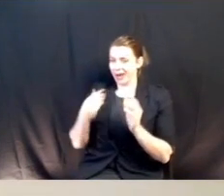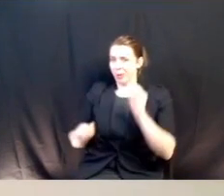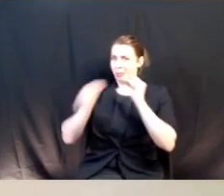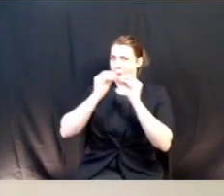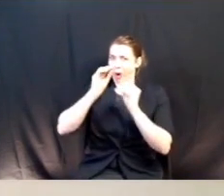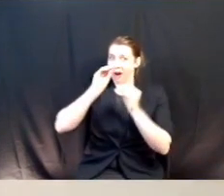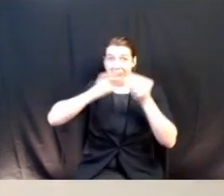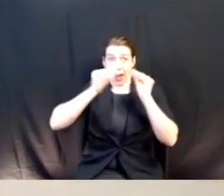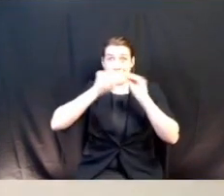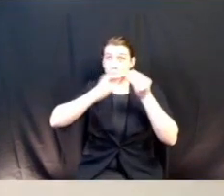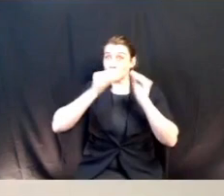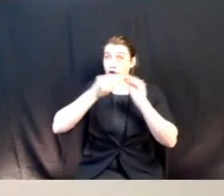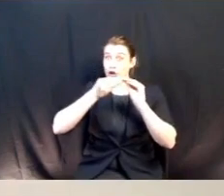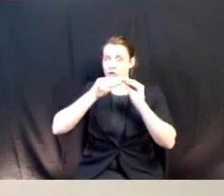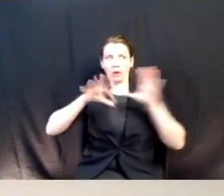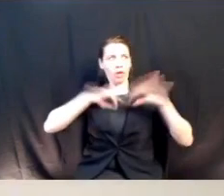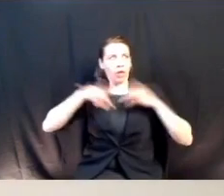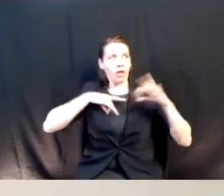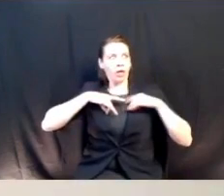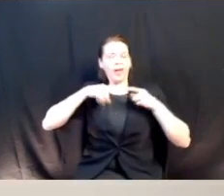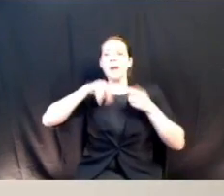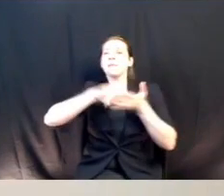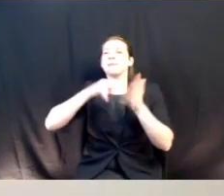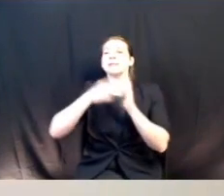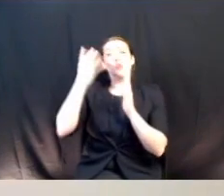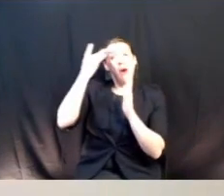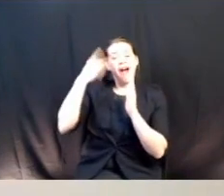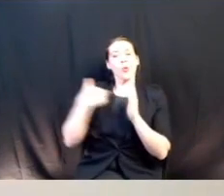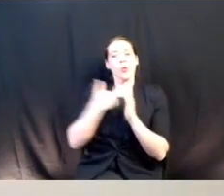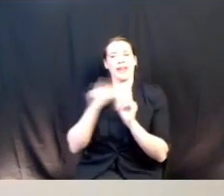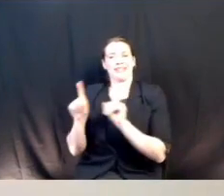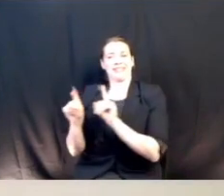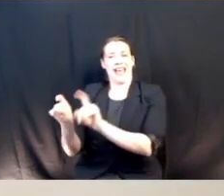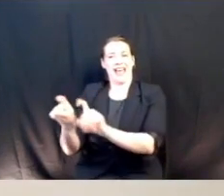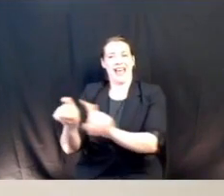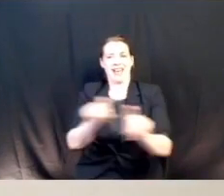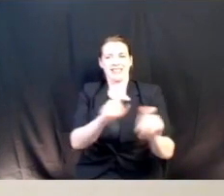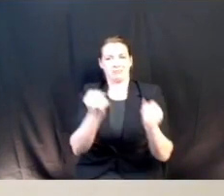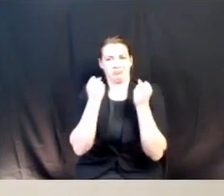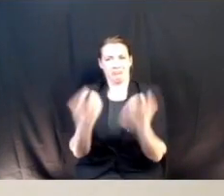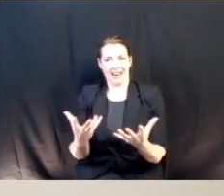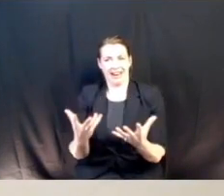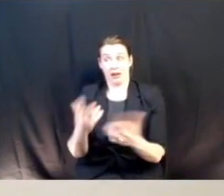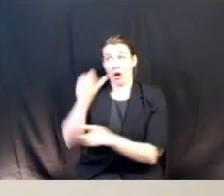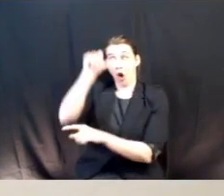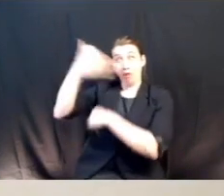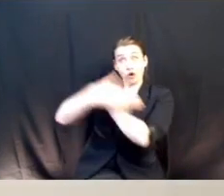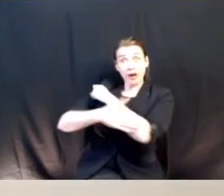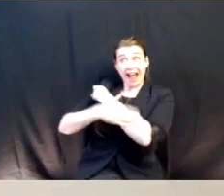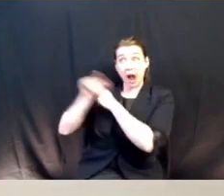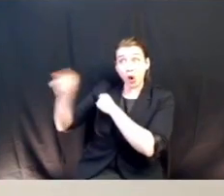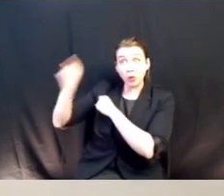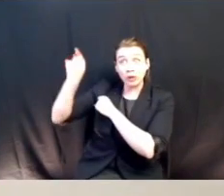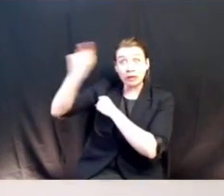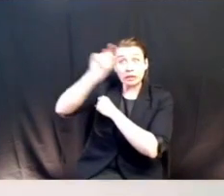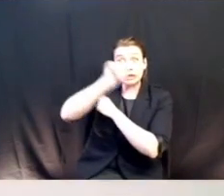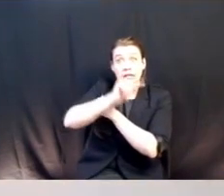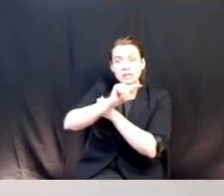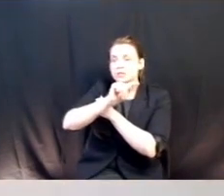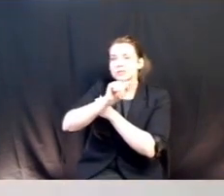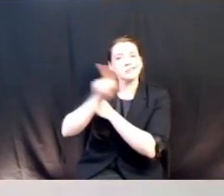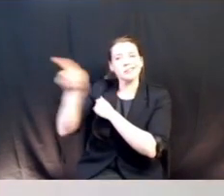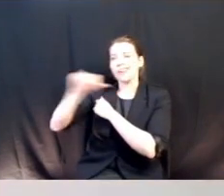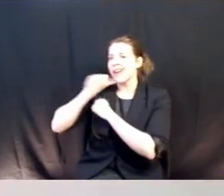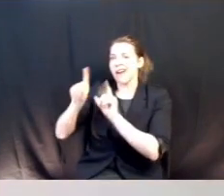testing. No one in the country has captured all of the cases of COVID-19. They have captured cases